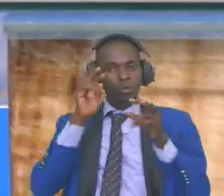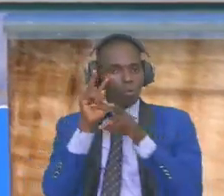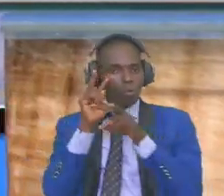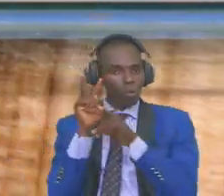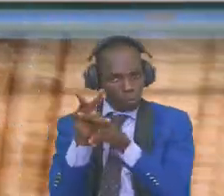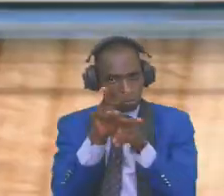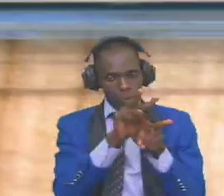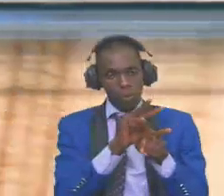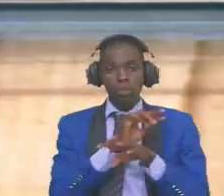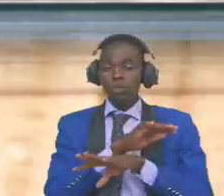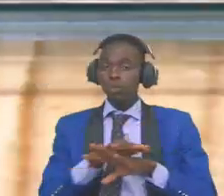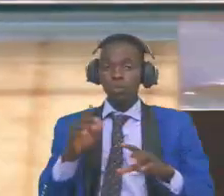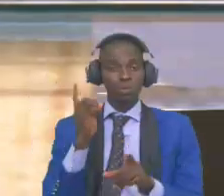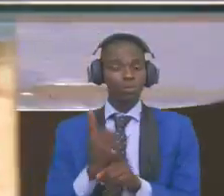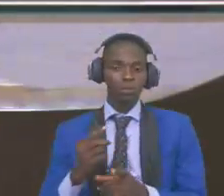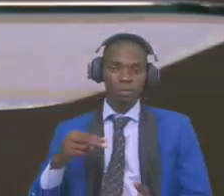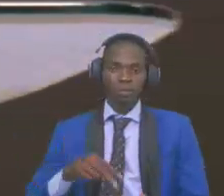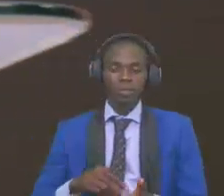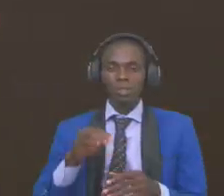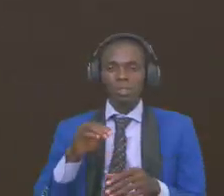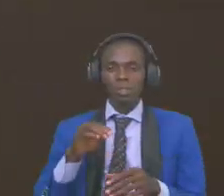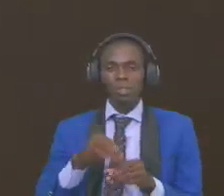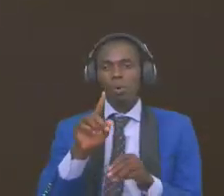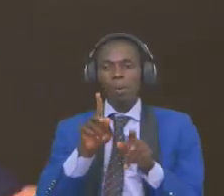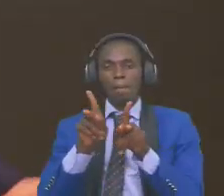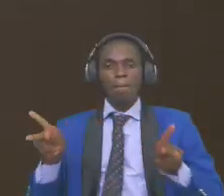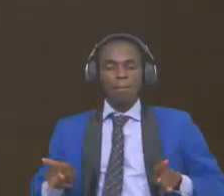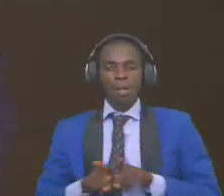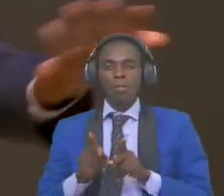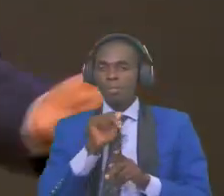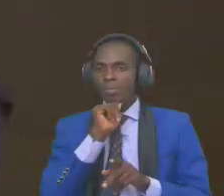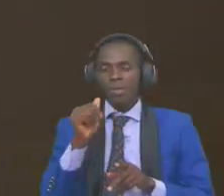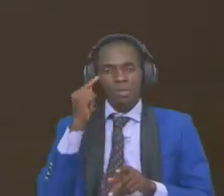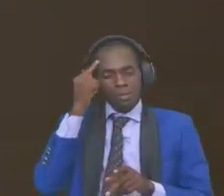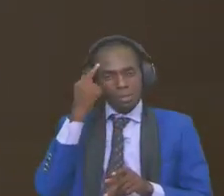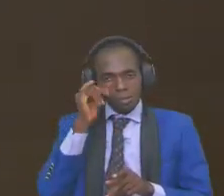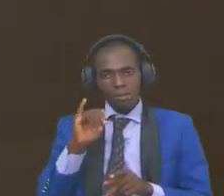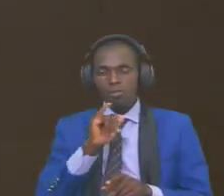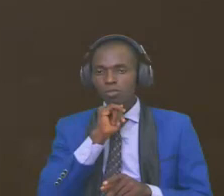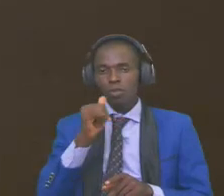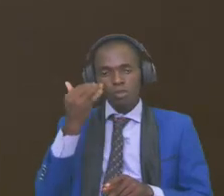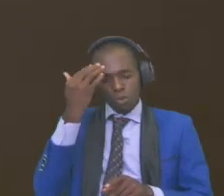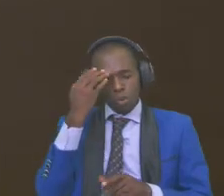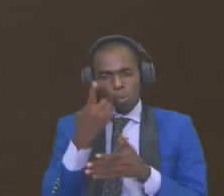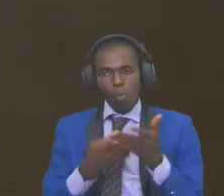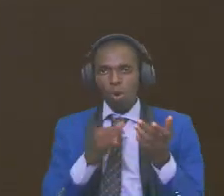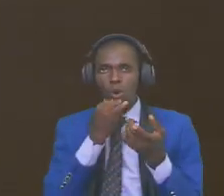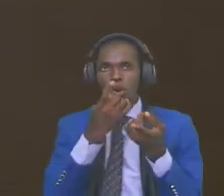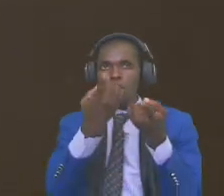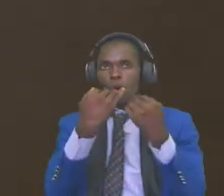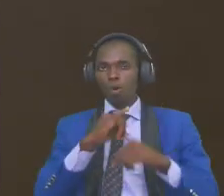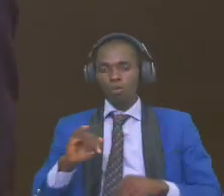And don't just stand in one place, not thinking, not knowing what is coming your way.